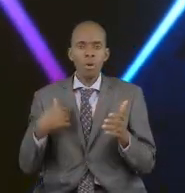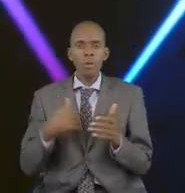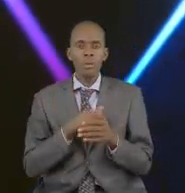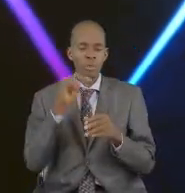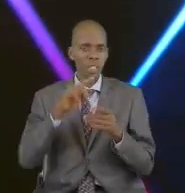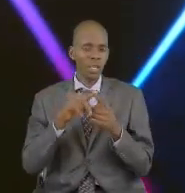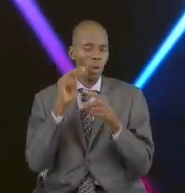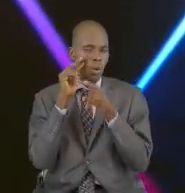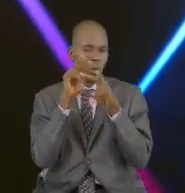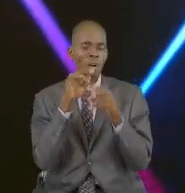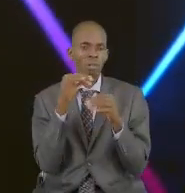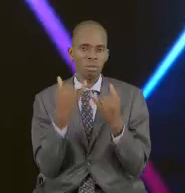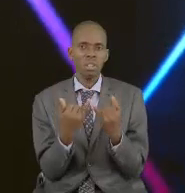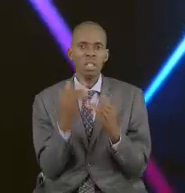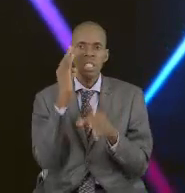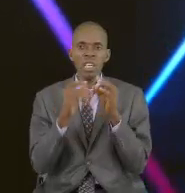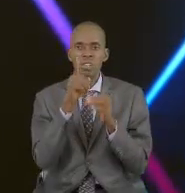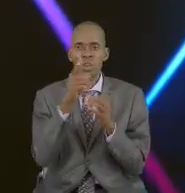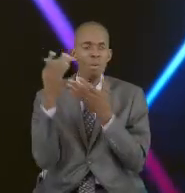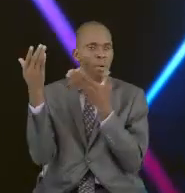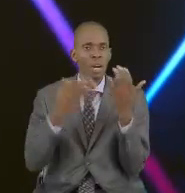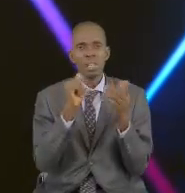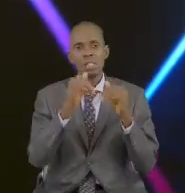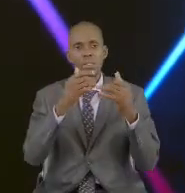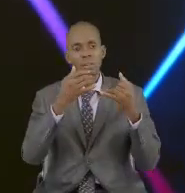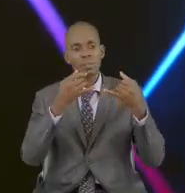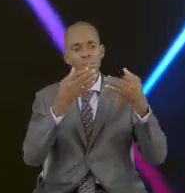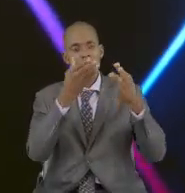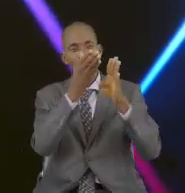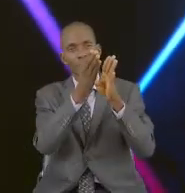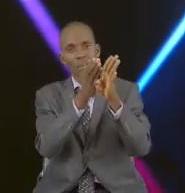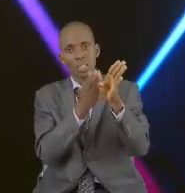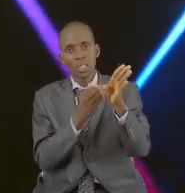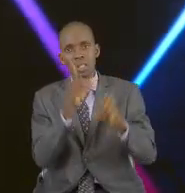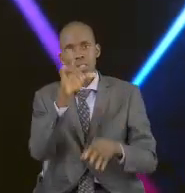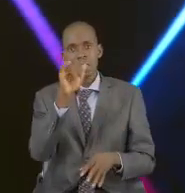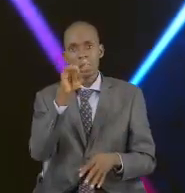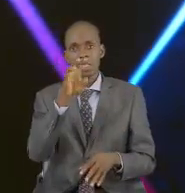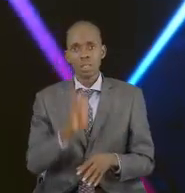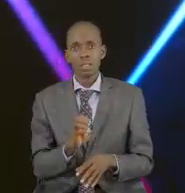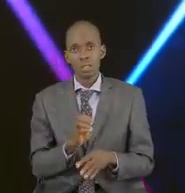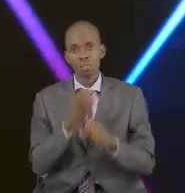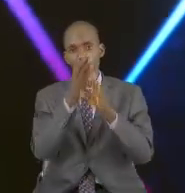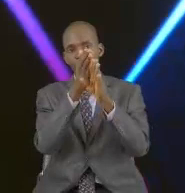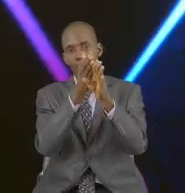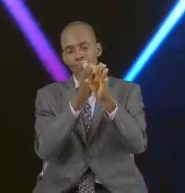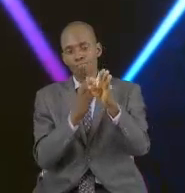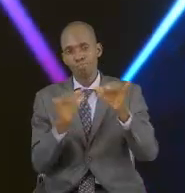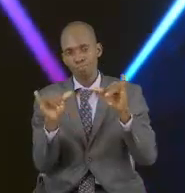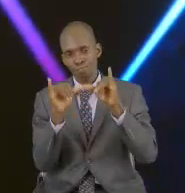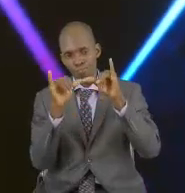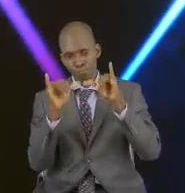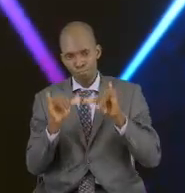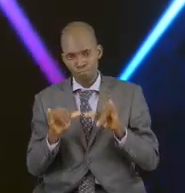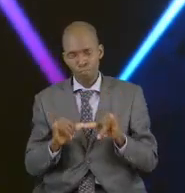if you draw a line, you measure that line, whether that line is straight or crooked,